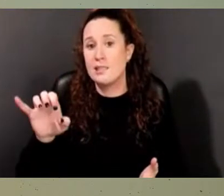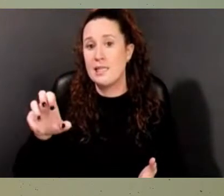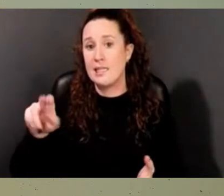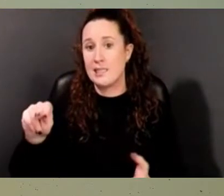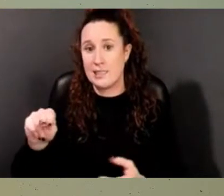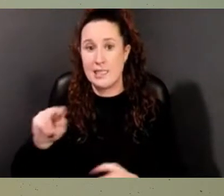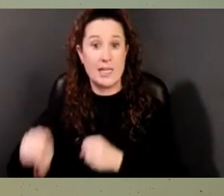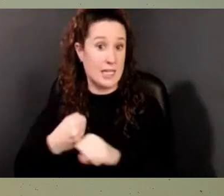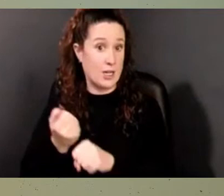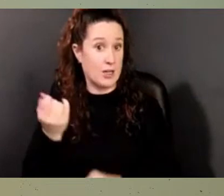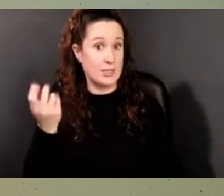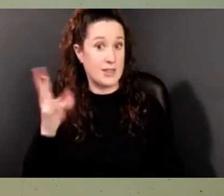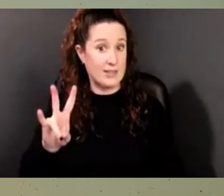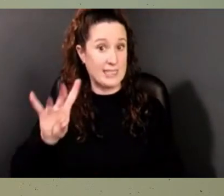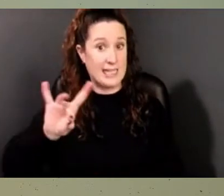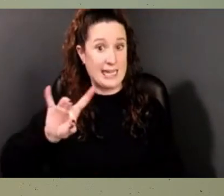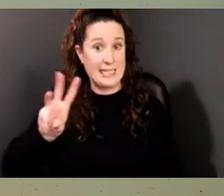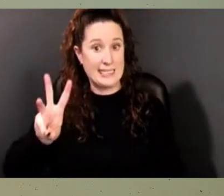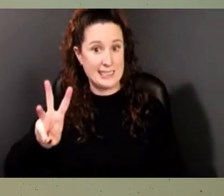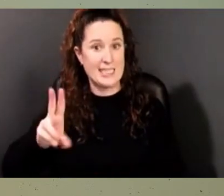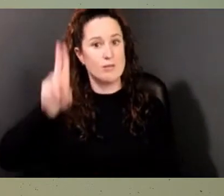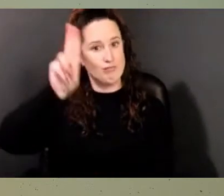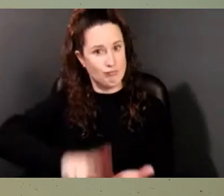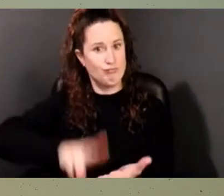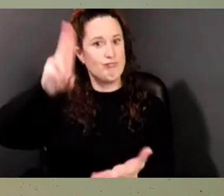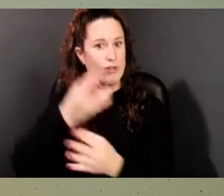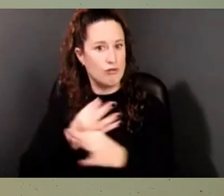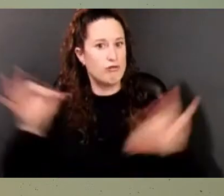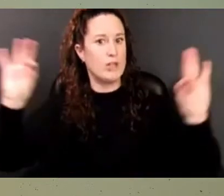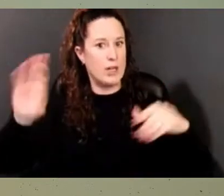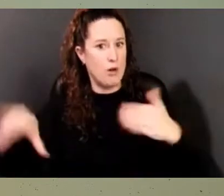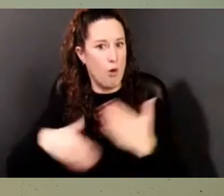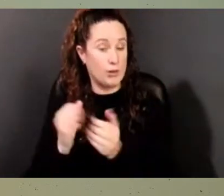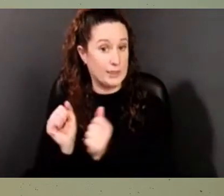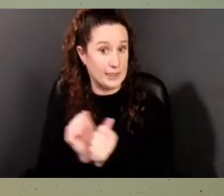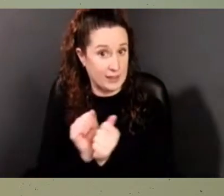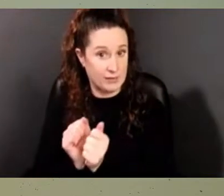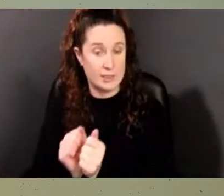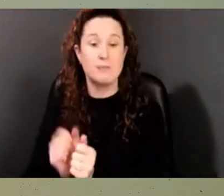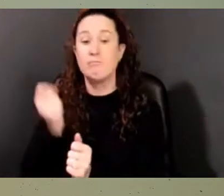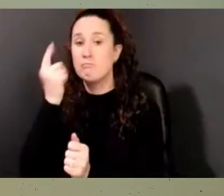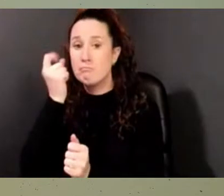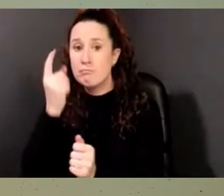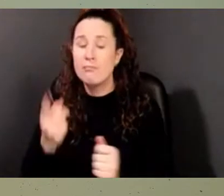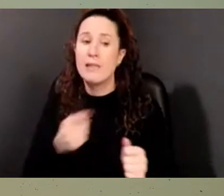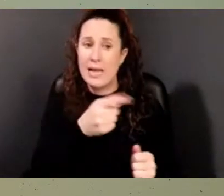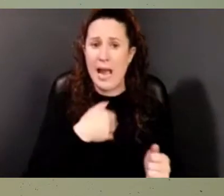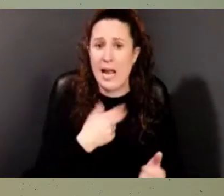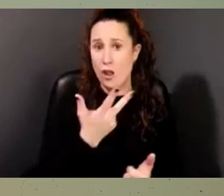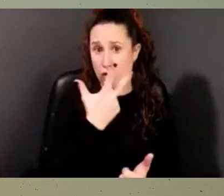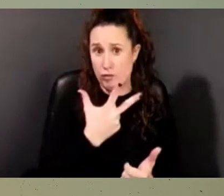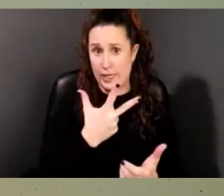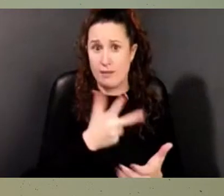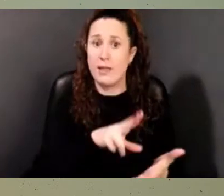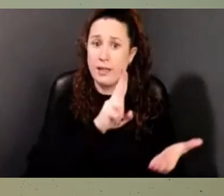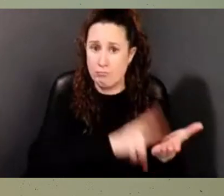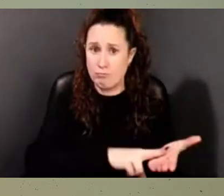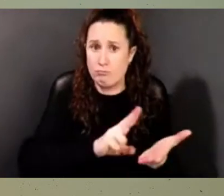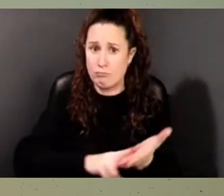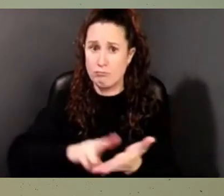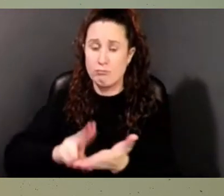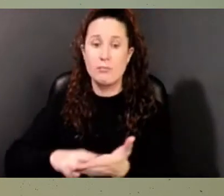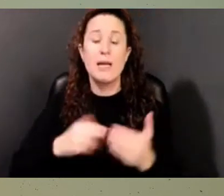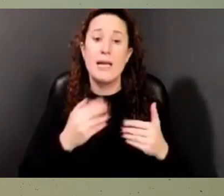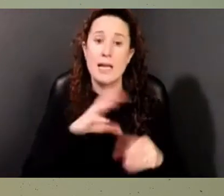1786. In all 3 of the manumission documents he had written, the listing of people being freed